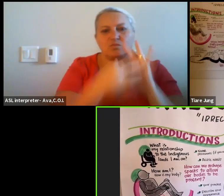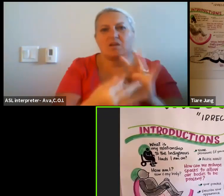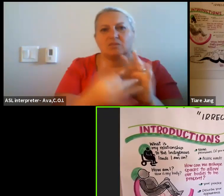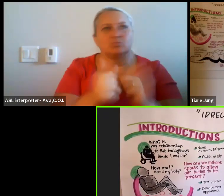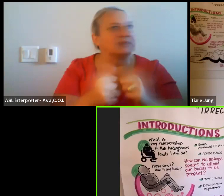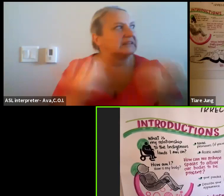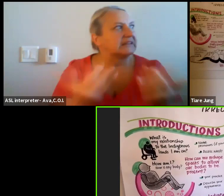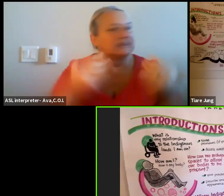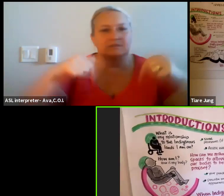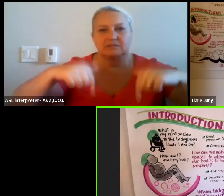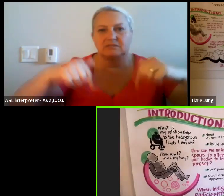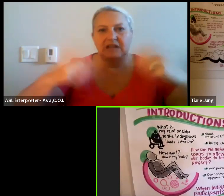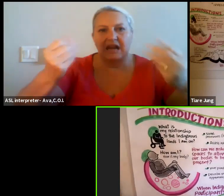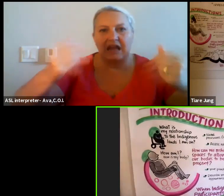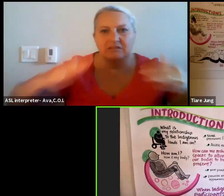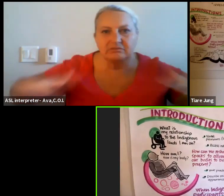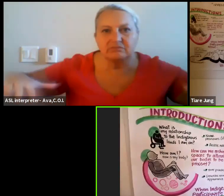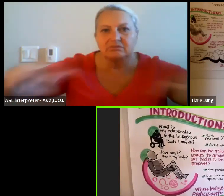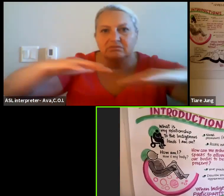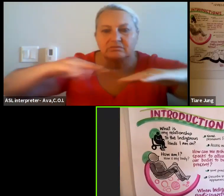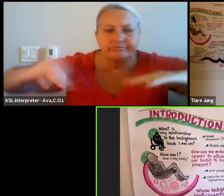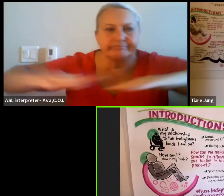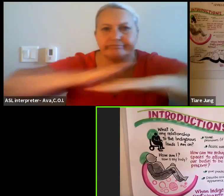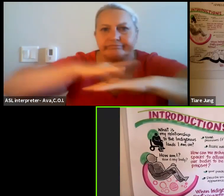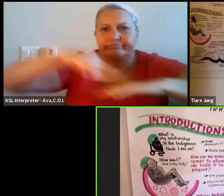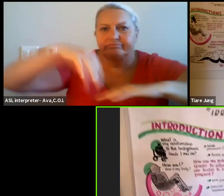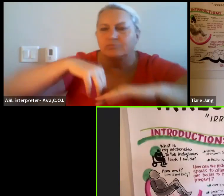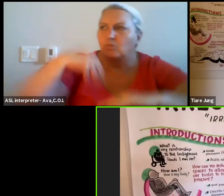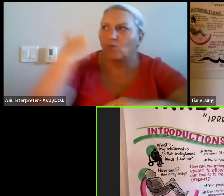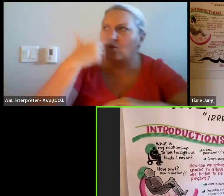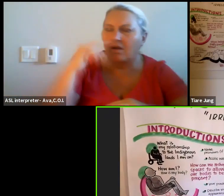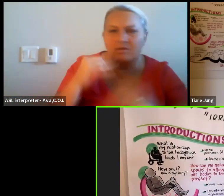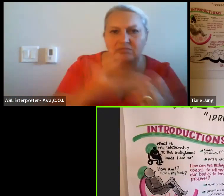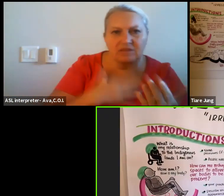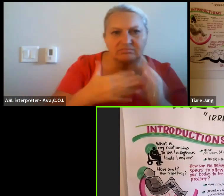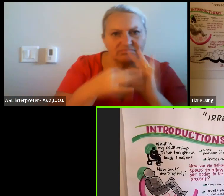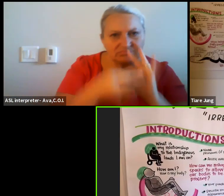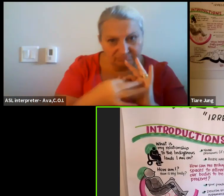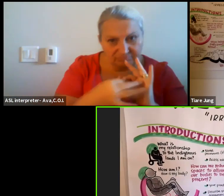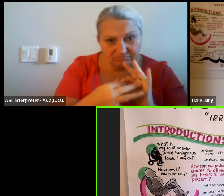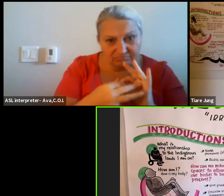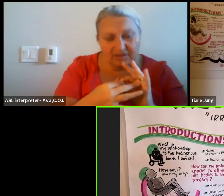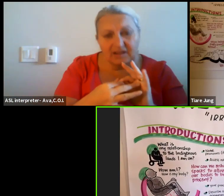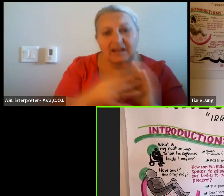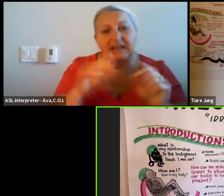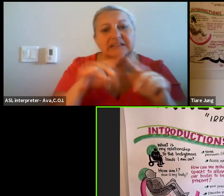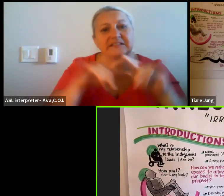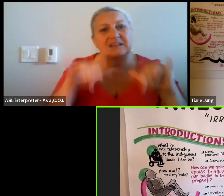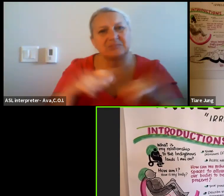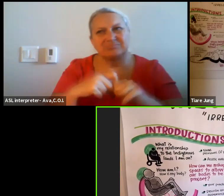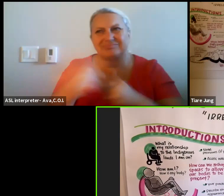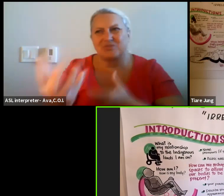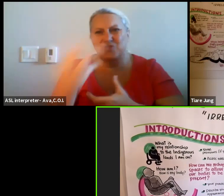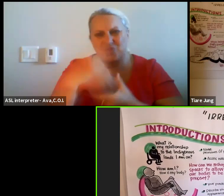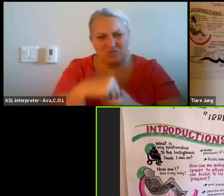on? And then I also, and that is included with a drawing of a